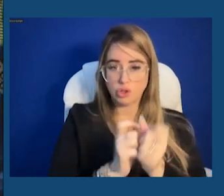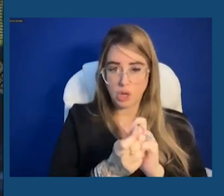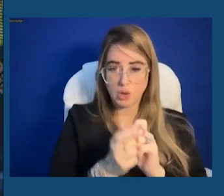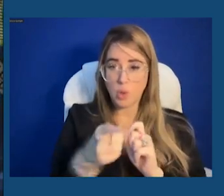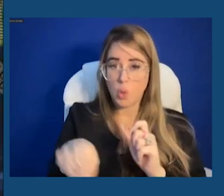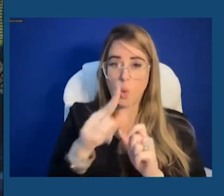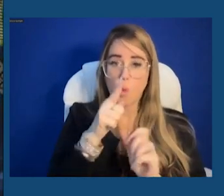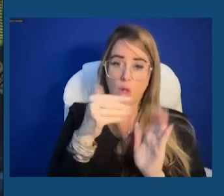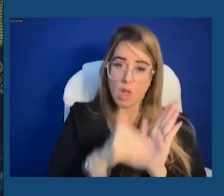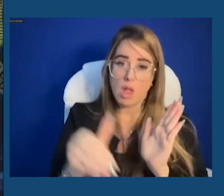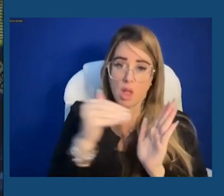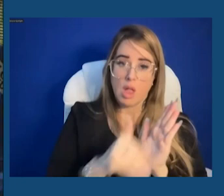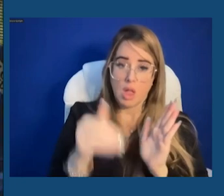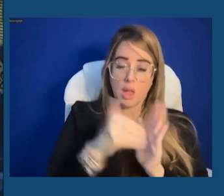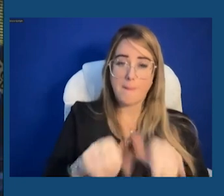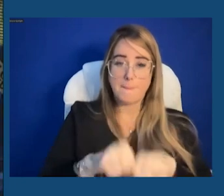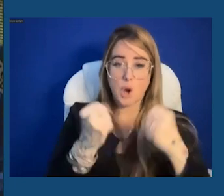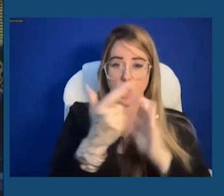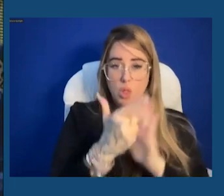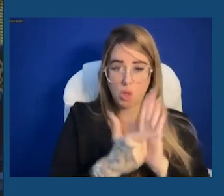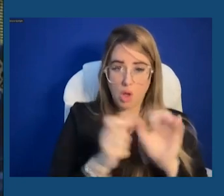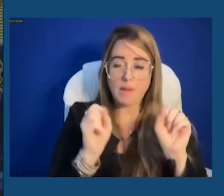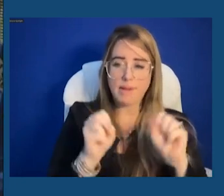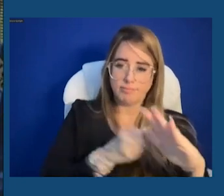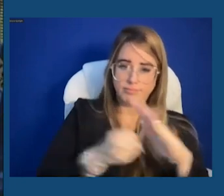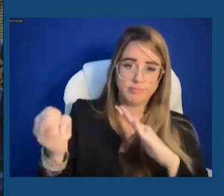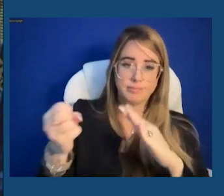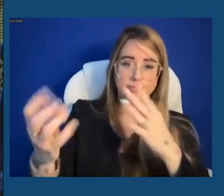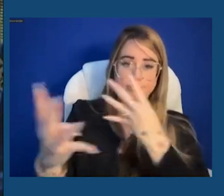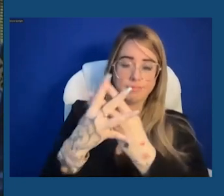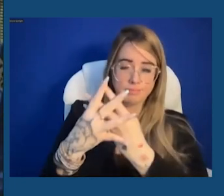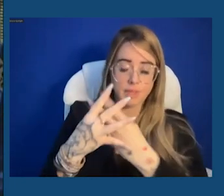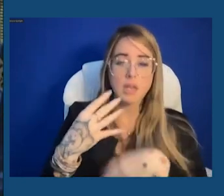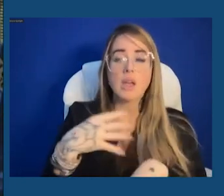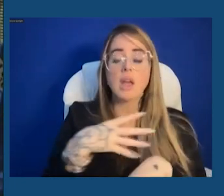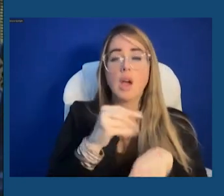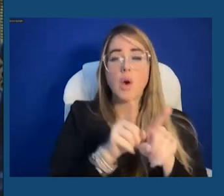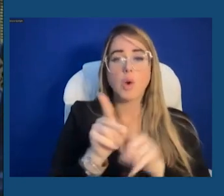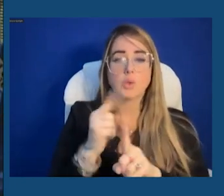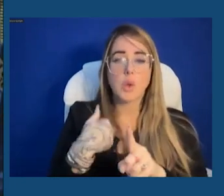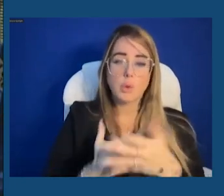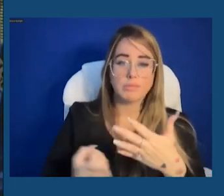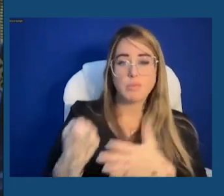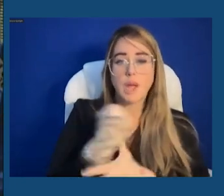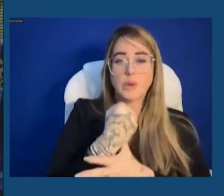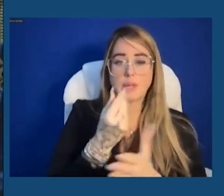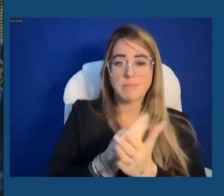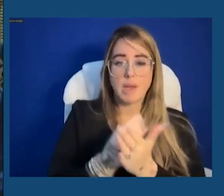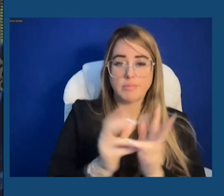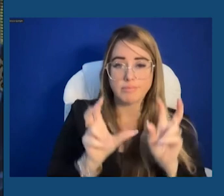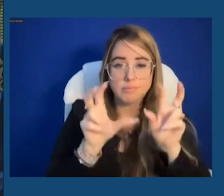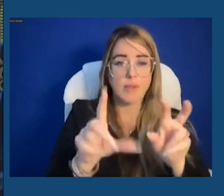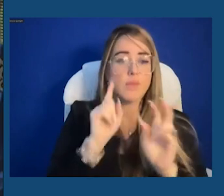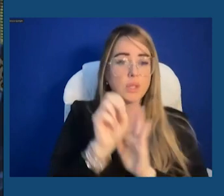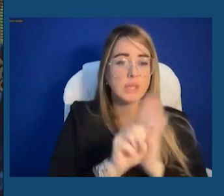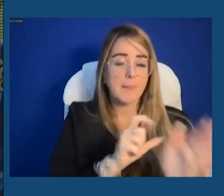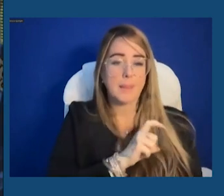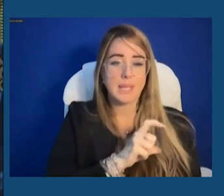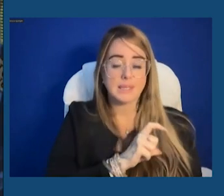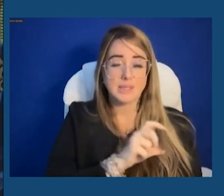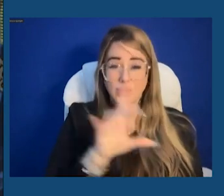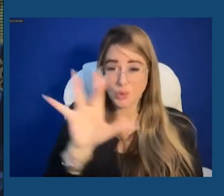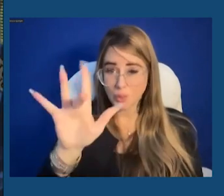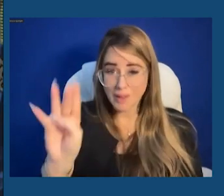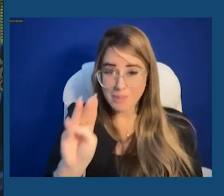dramatic decrease in repeat offenders, which is great. We're also prioritizing money. I said I'm putting money toward our state police, $25 million to